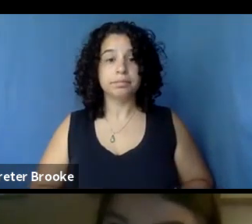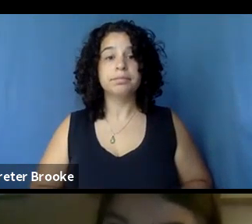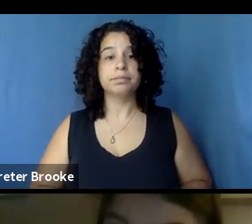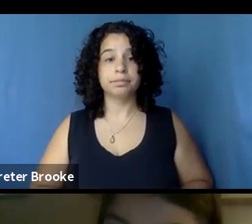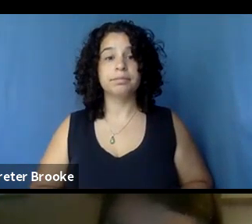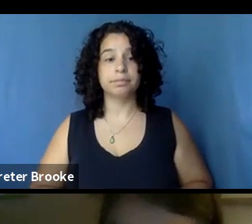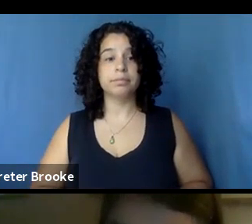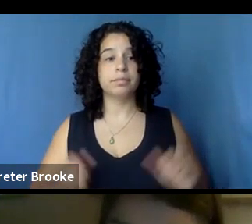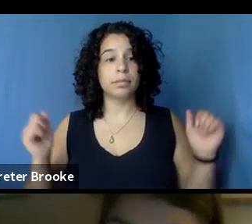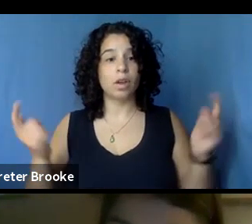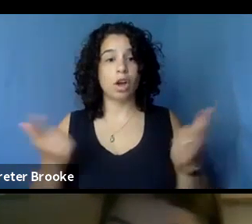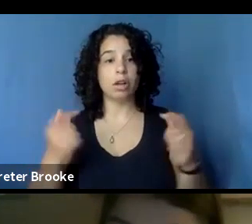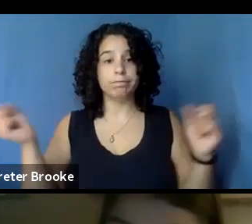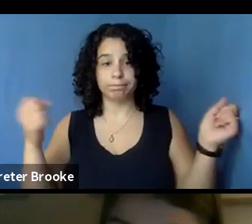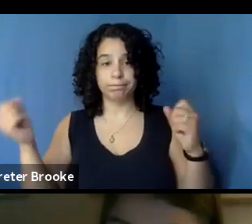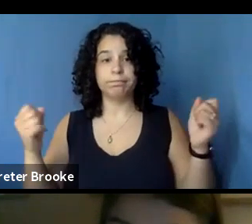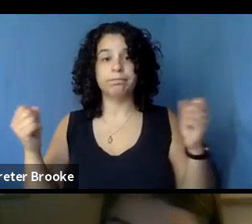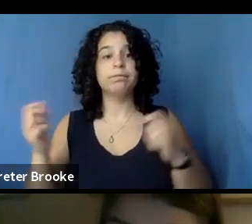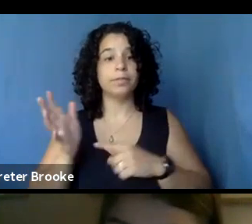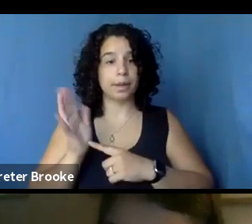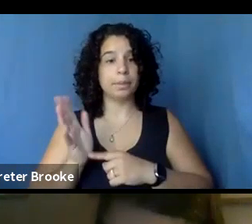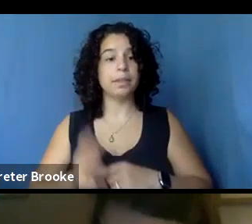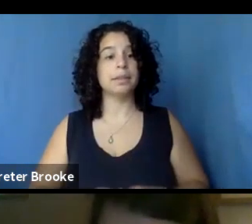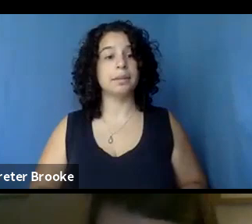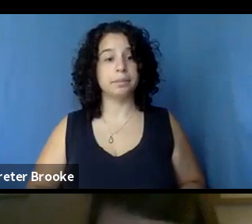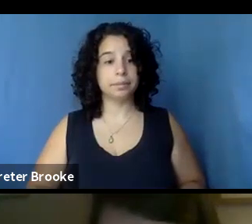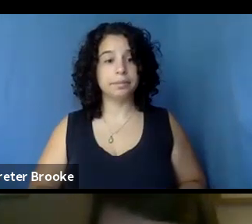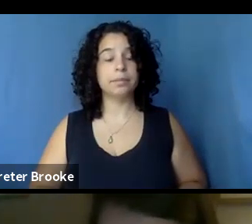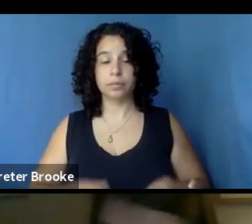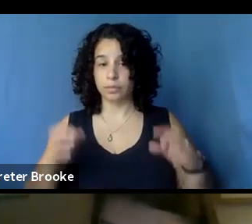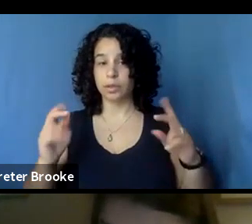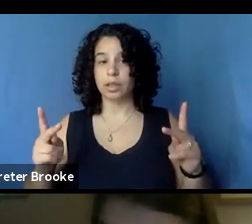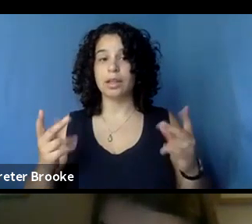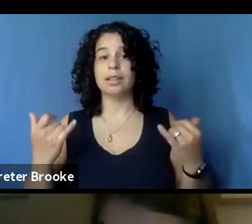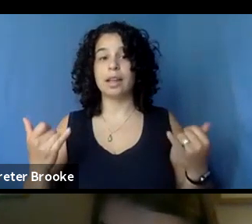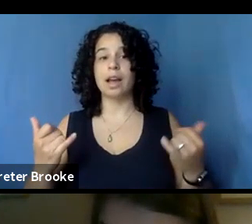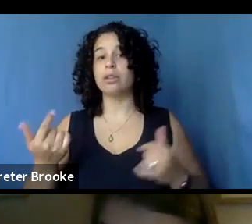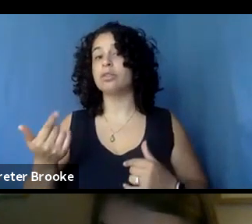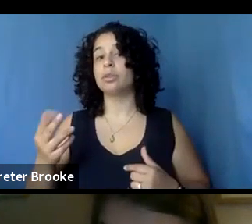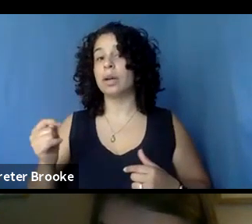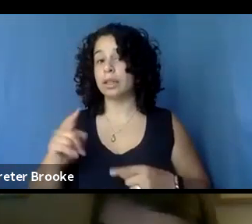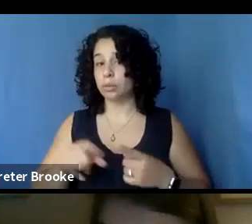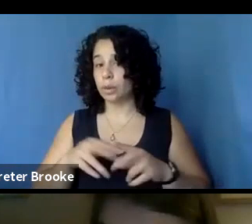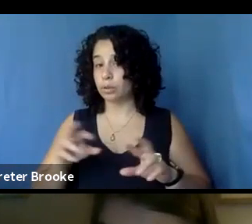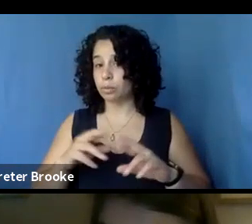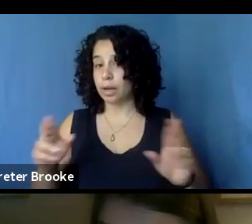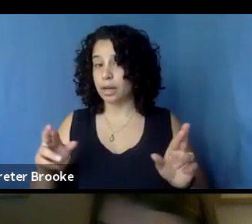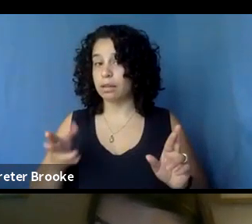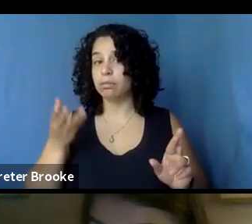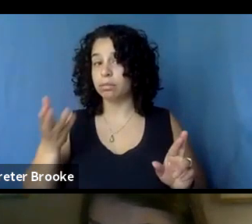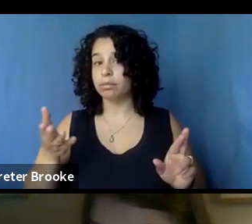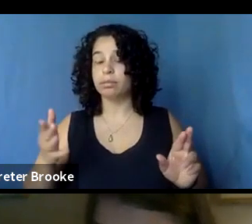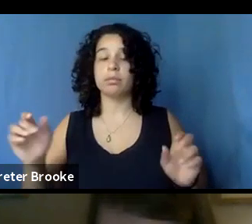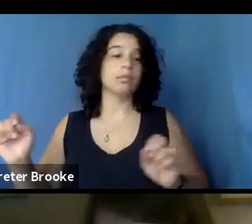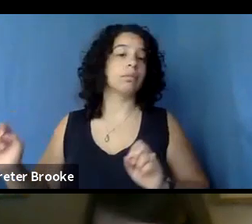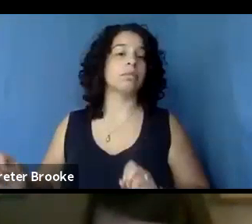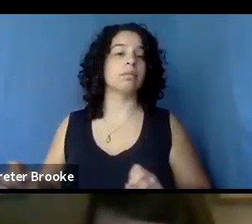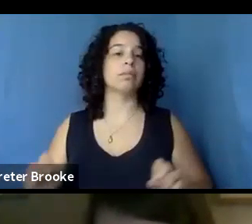Five is good. Okay, so I will ask Grant, when Grant is ready, to